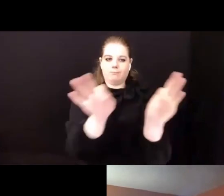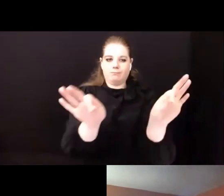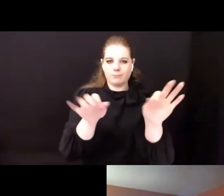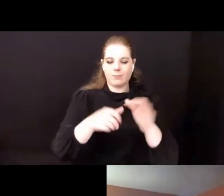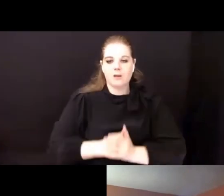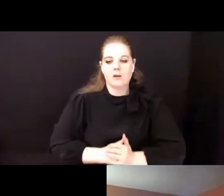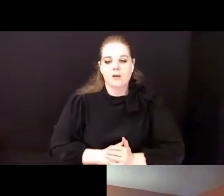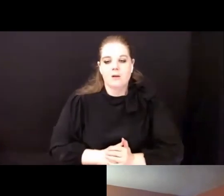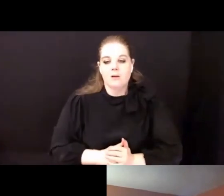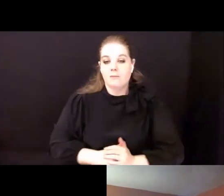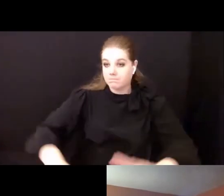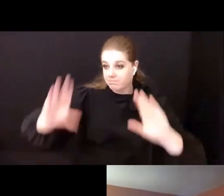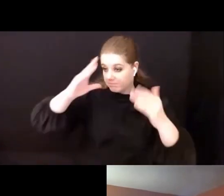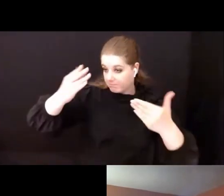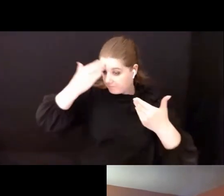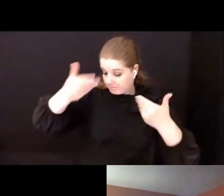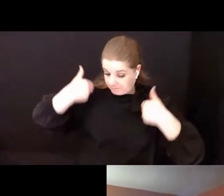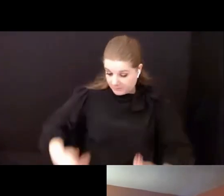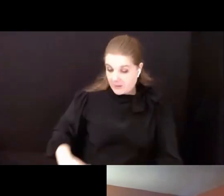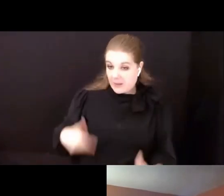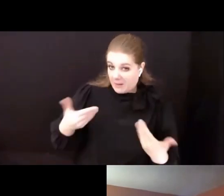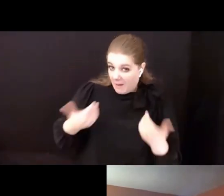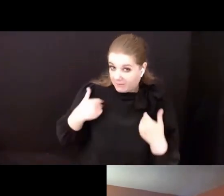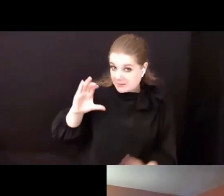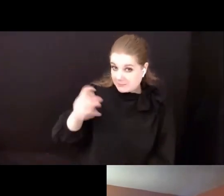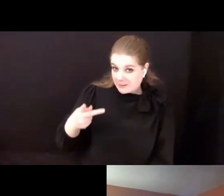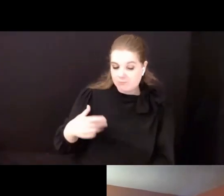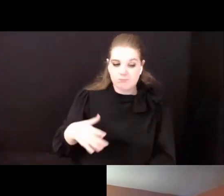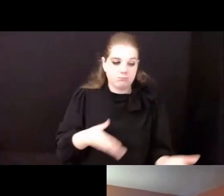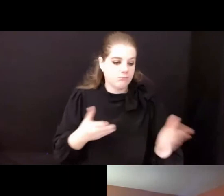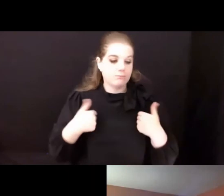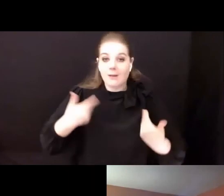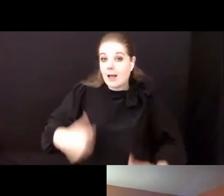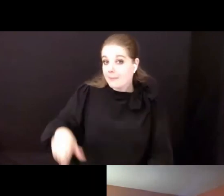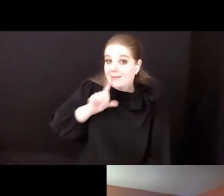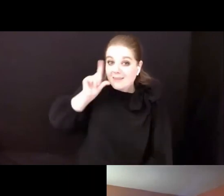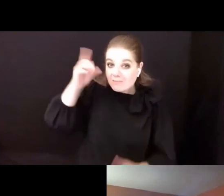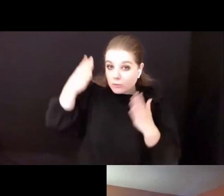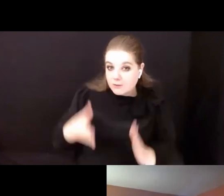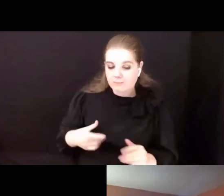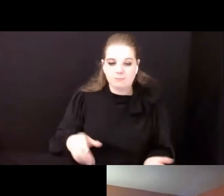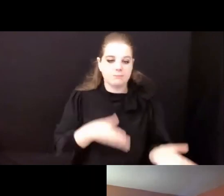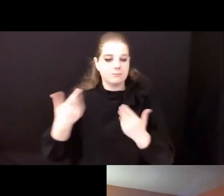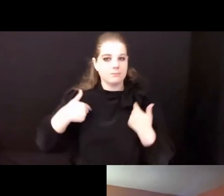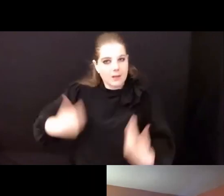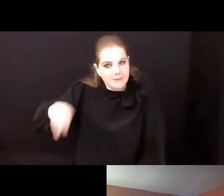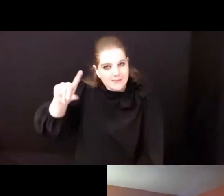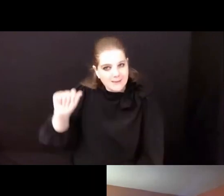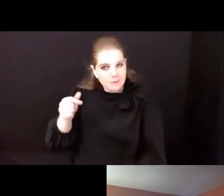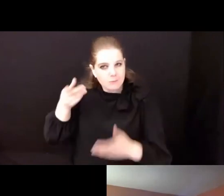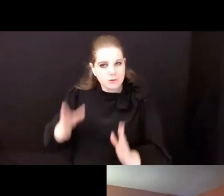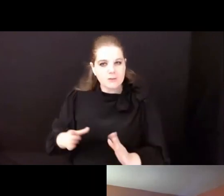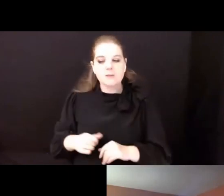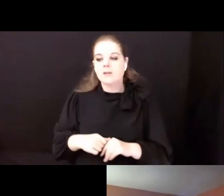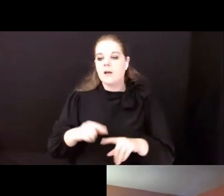I have CP, I'm a deaf person, you know, I'm a disabled person. And taking back and claiming that